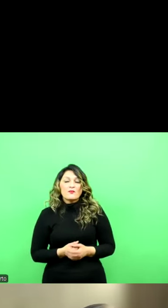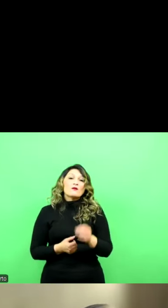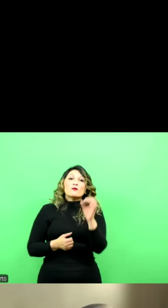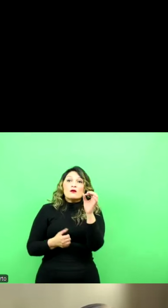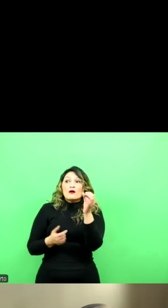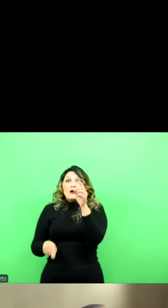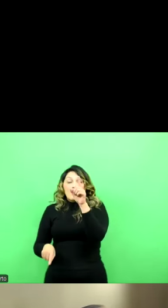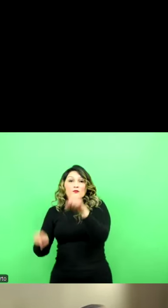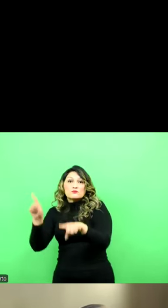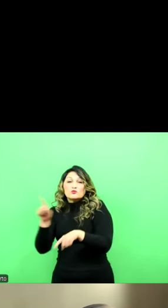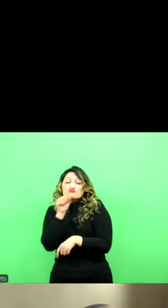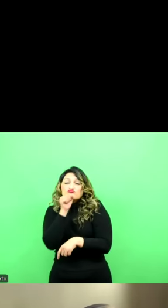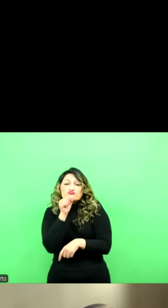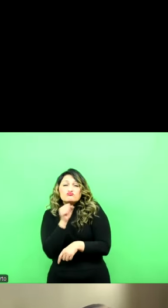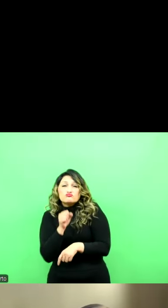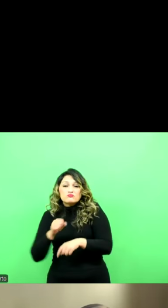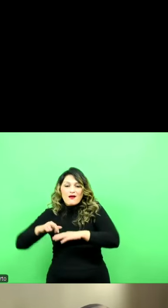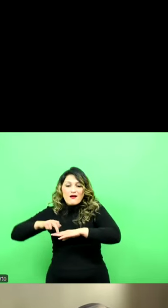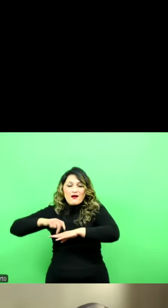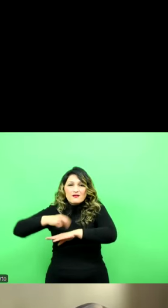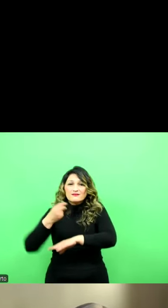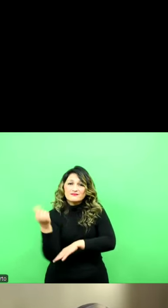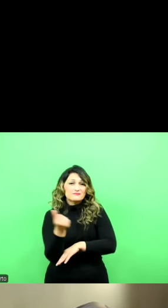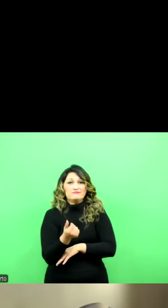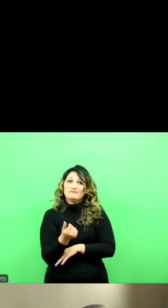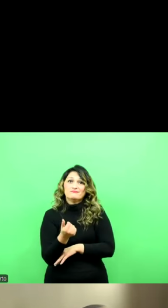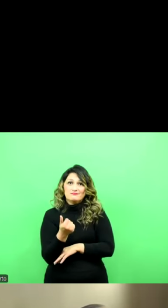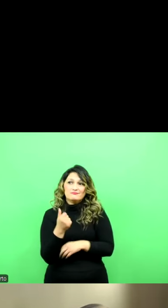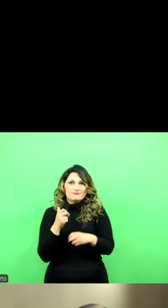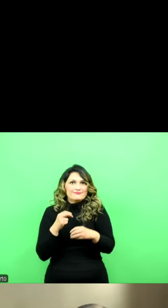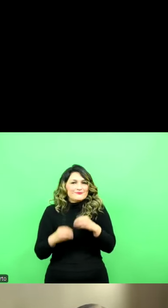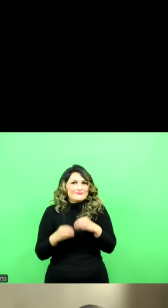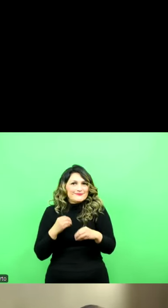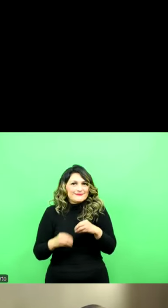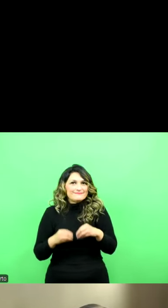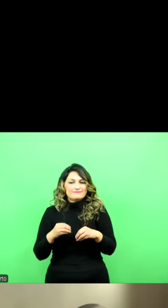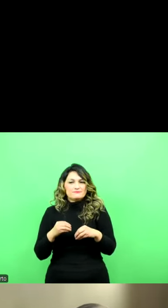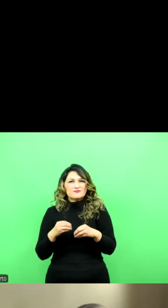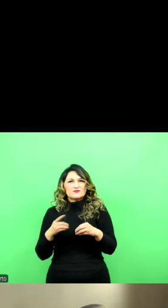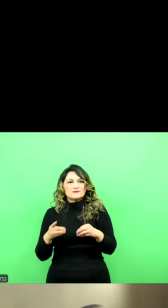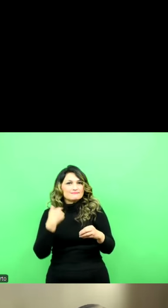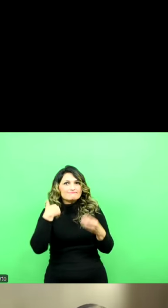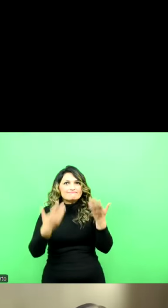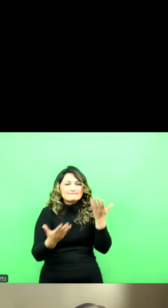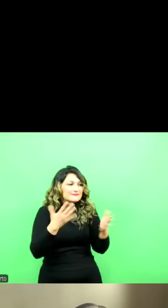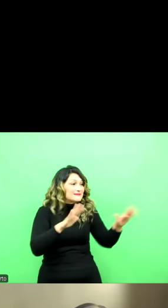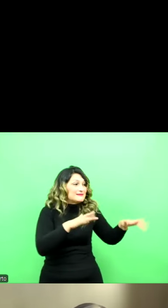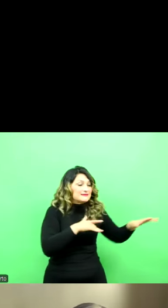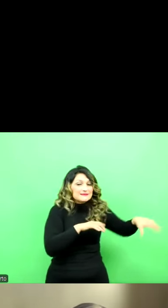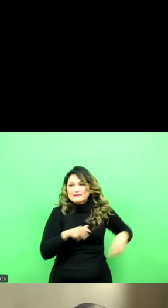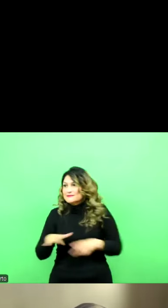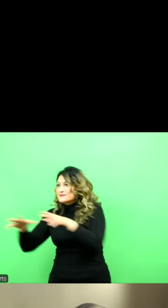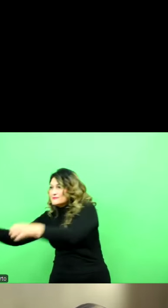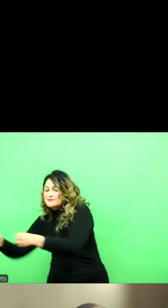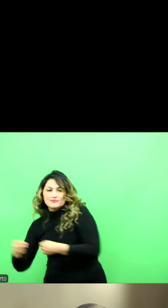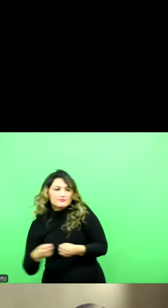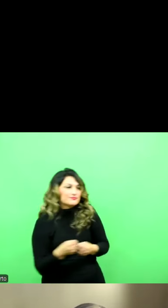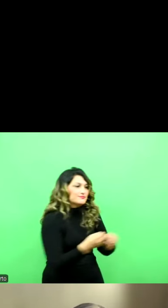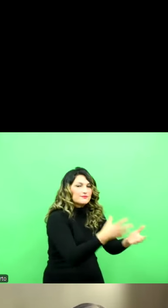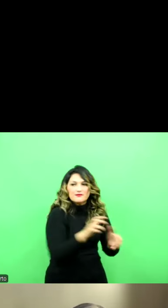the rush to evacuate, there's the potential to leave behind medications, eyeglasses, dentures, and